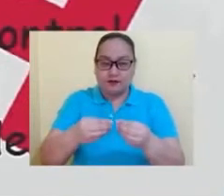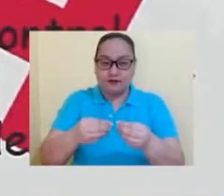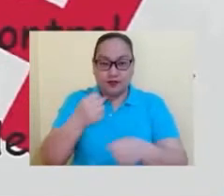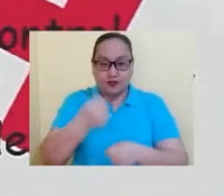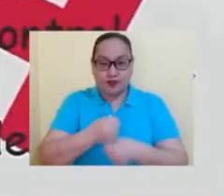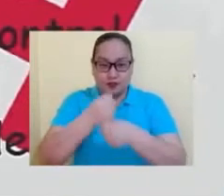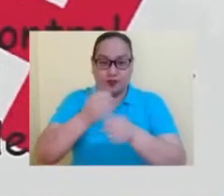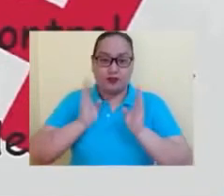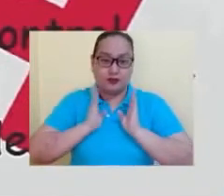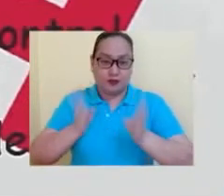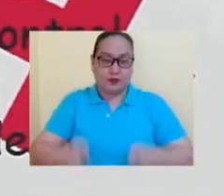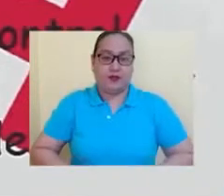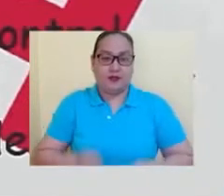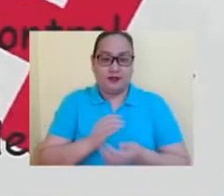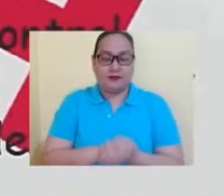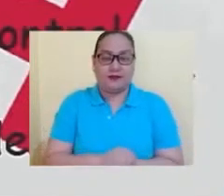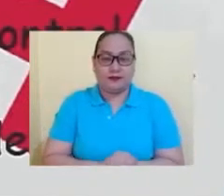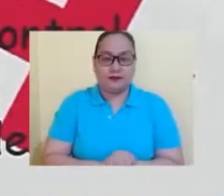body.